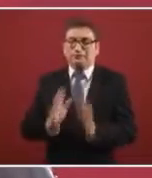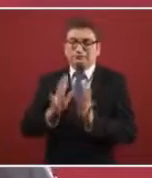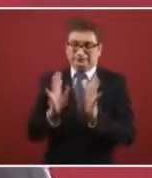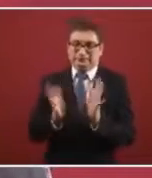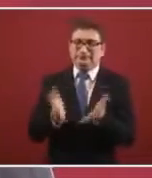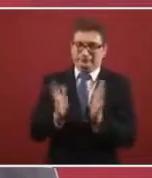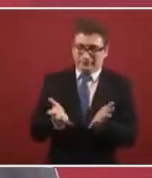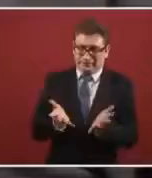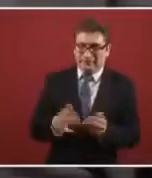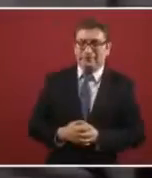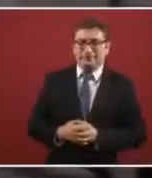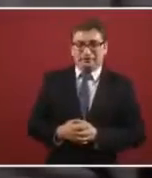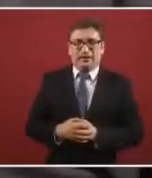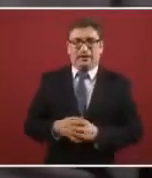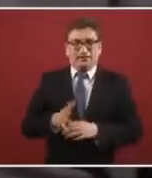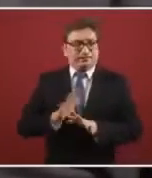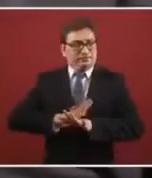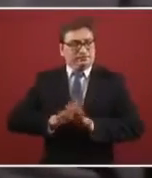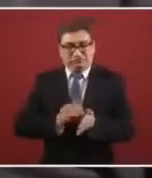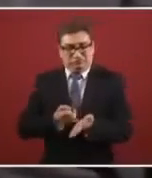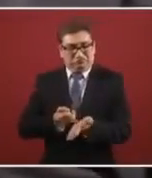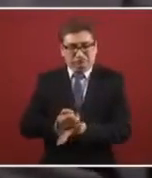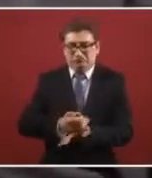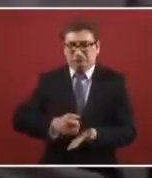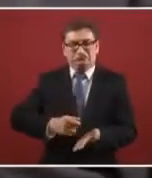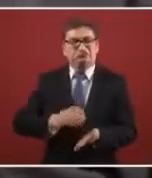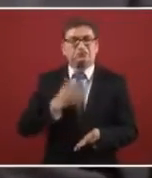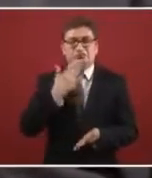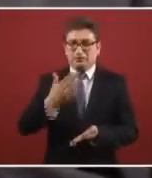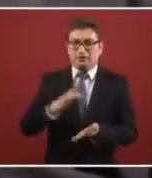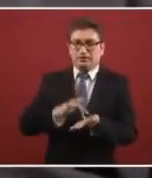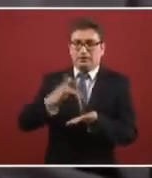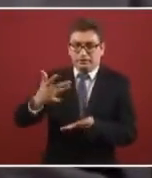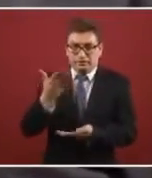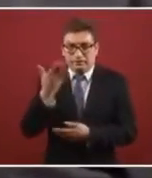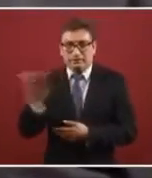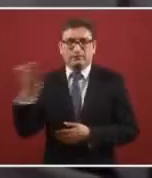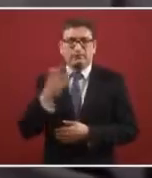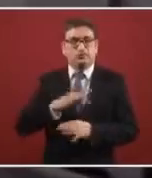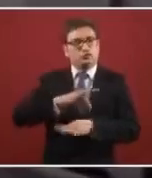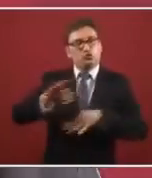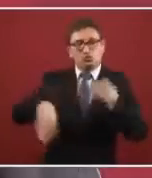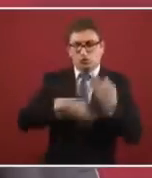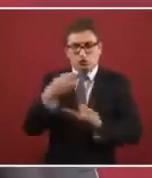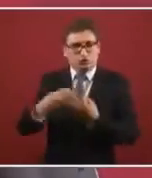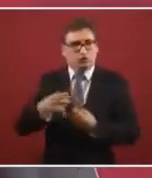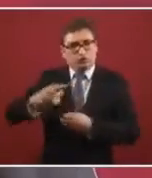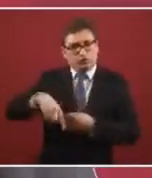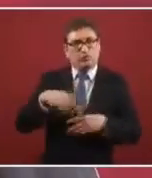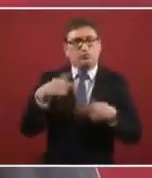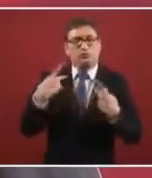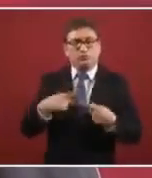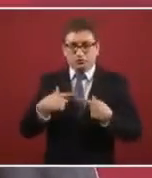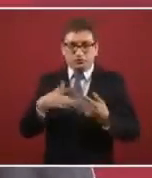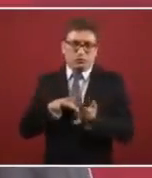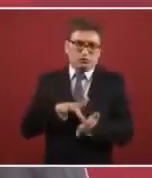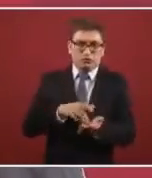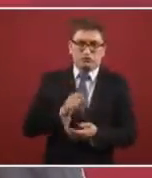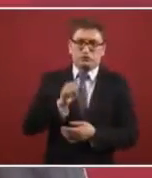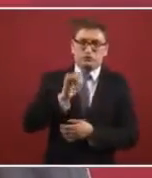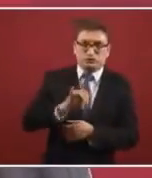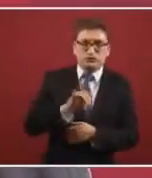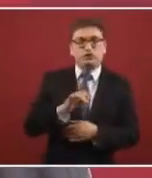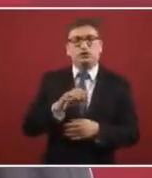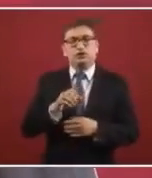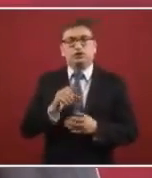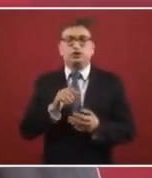they did. ya se They aprobaron. did approve them. Agradecerle a los legisladores, And I a want to todos appreciate the los que votaron legislator, all a those favor that y a los que voted in votaron en favor, contra,